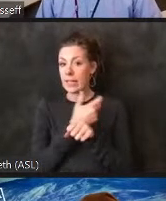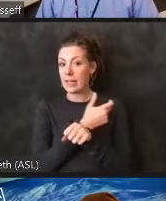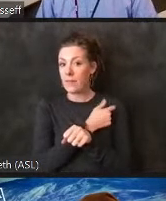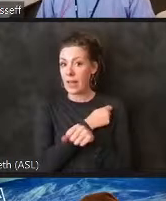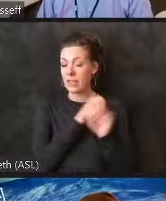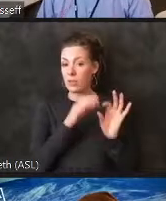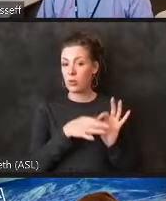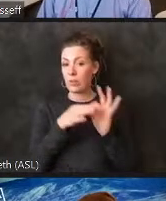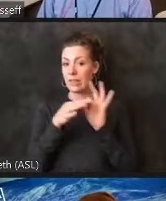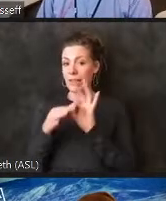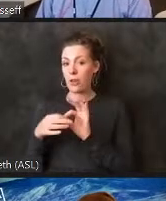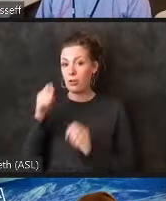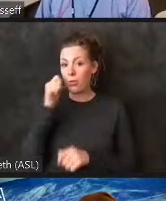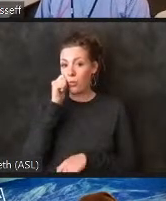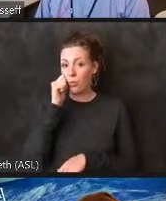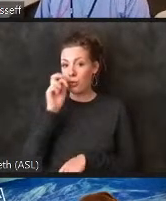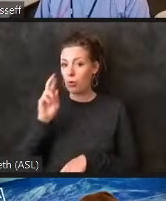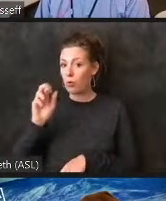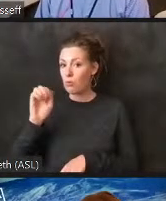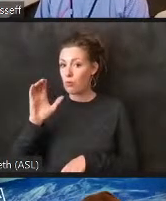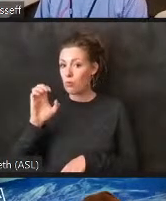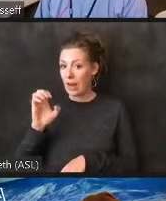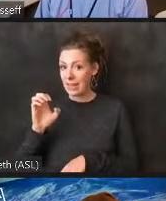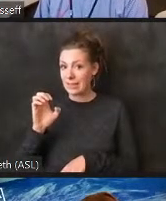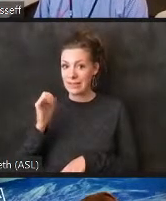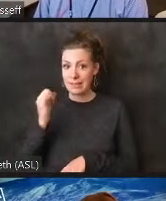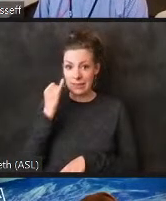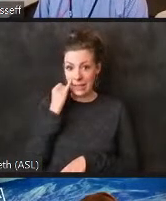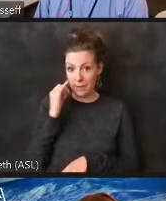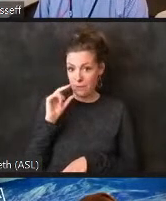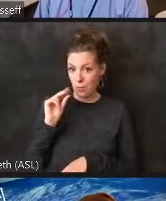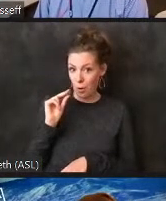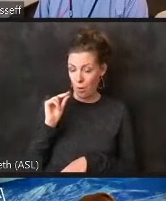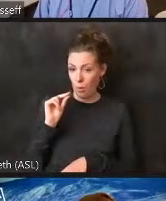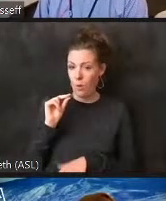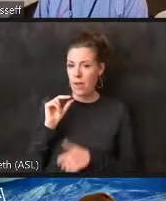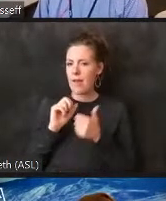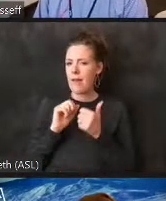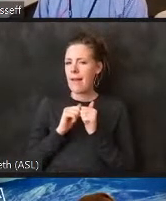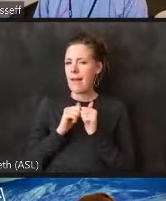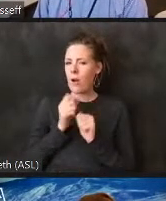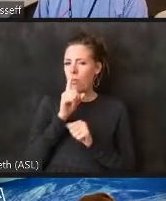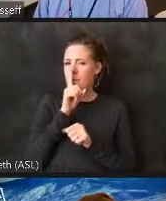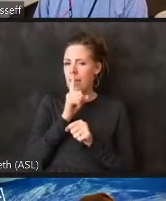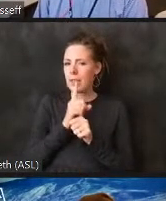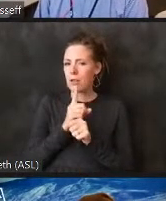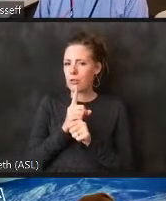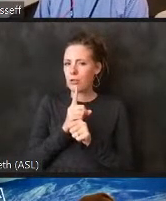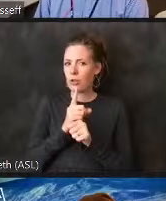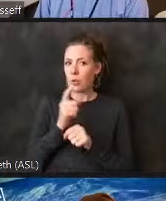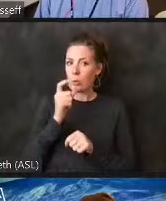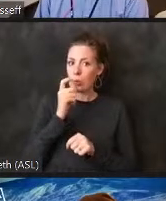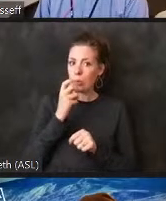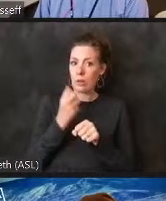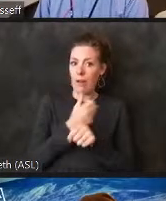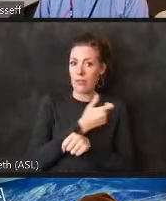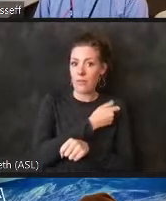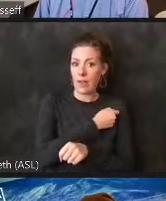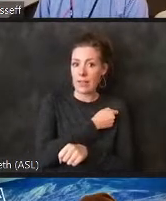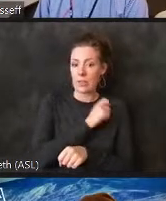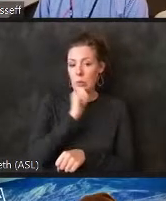race? And if not, how are we? Que si están, Univision está preguntando que si estamos